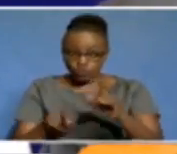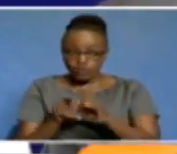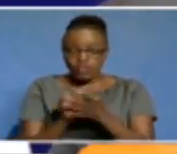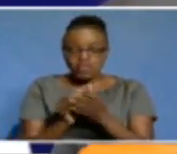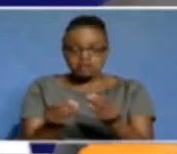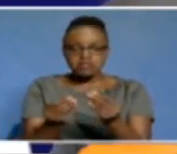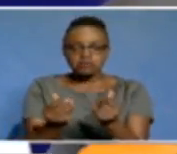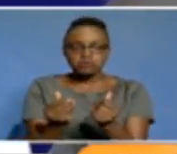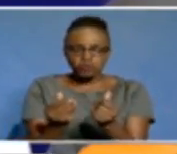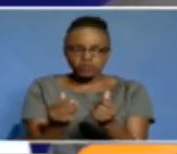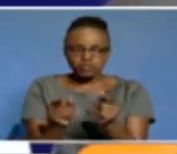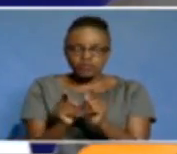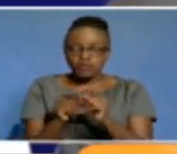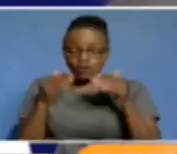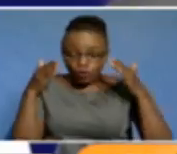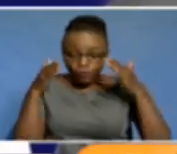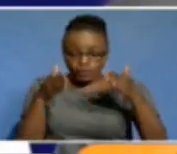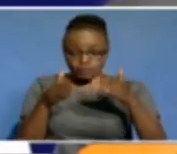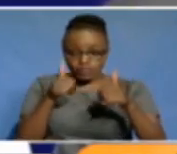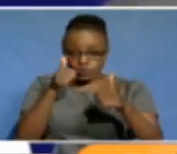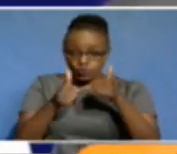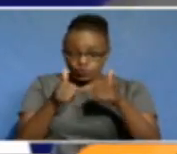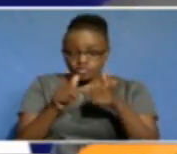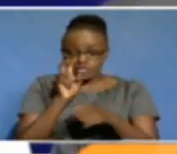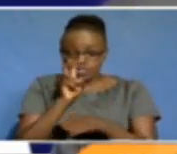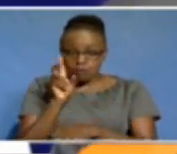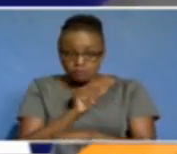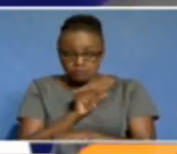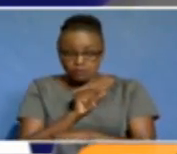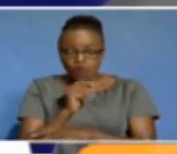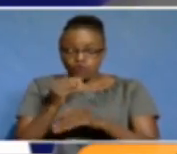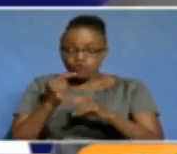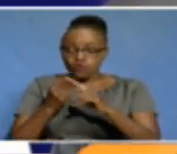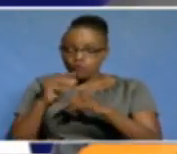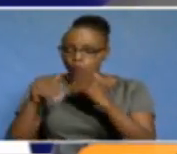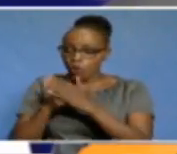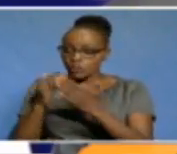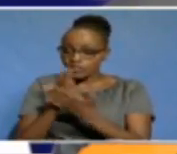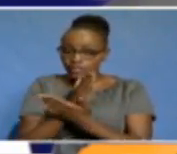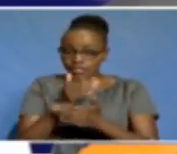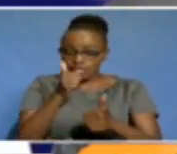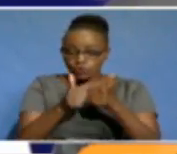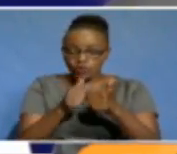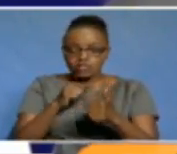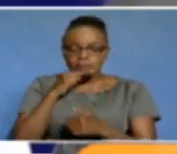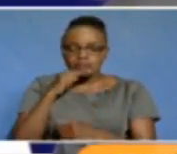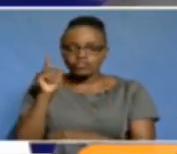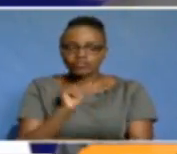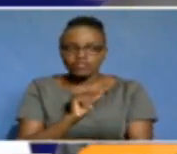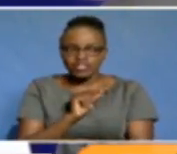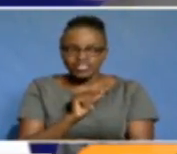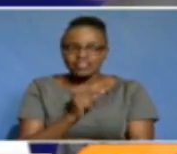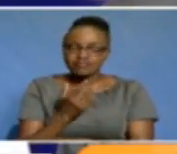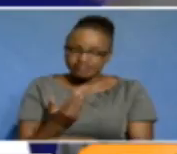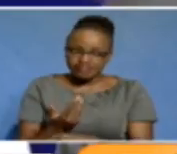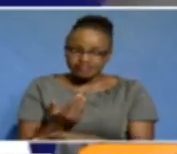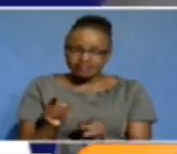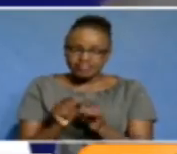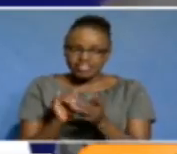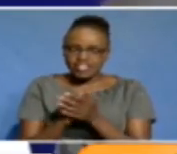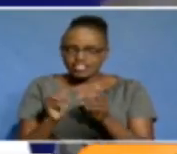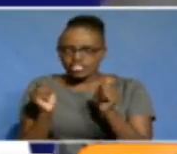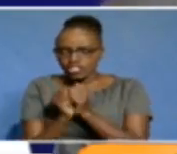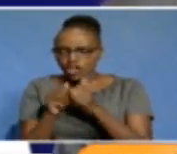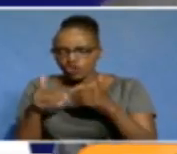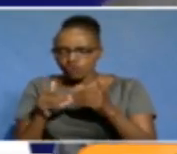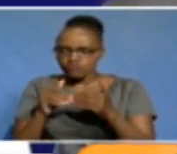resolve, the commitment that we have seen from all the sectors that have been mentioned, the 10 or so